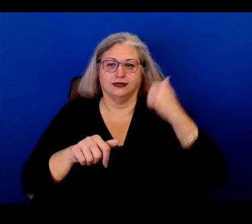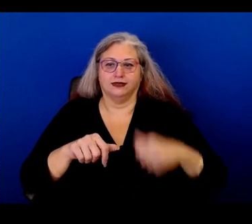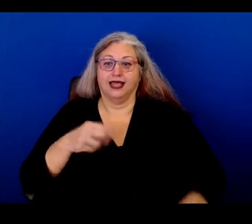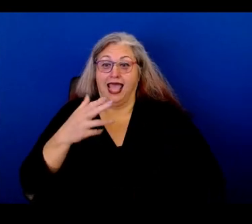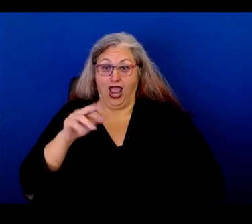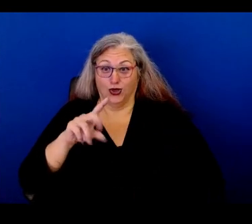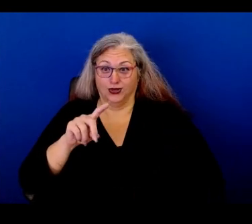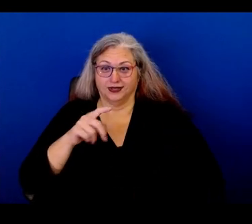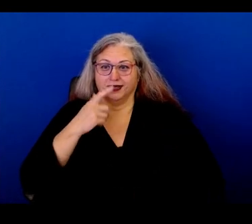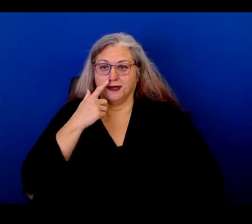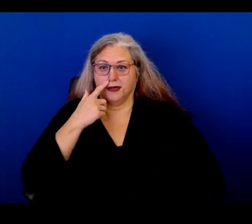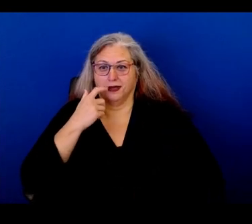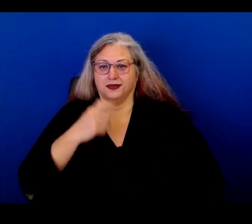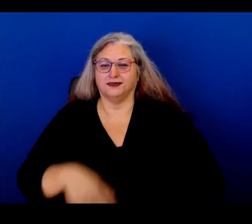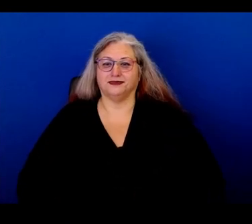huh? Harold